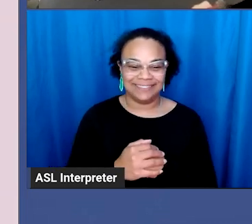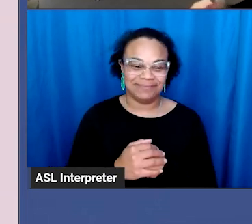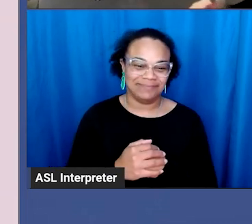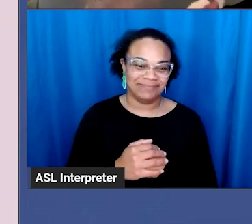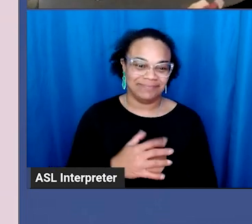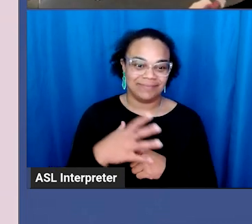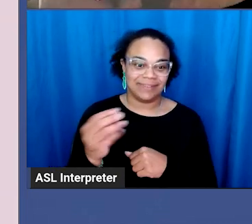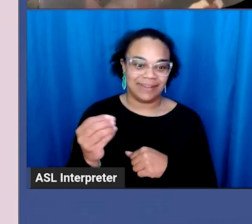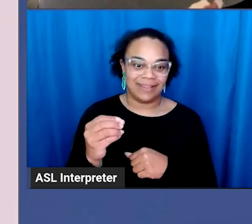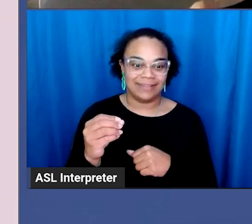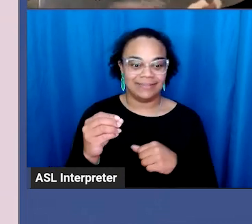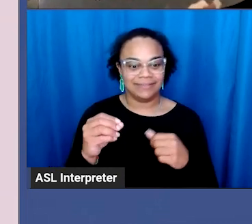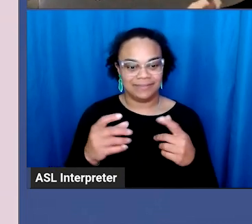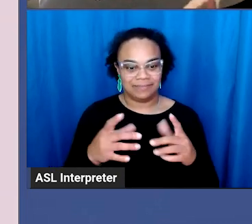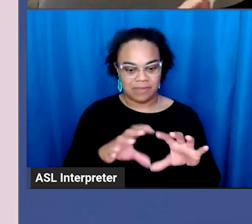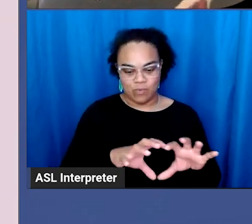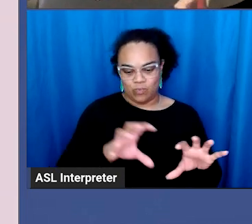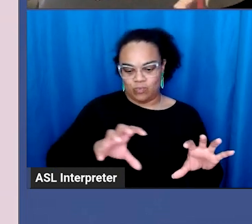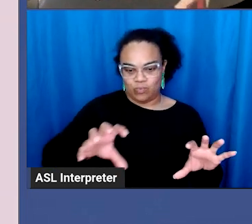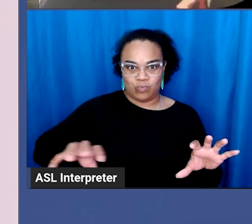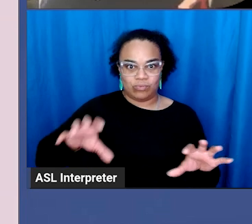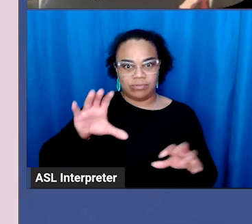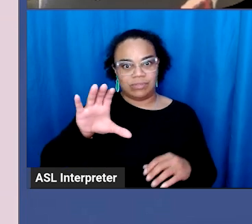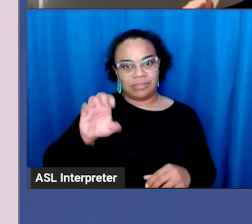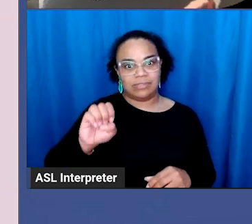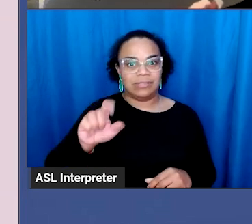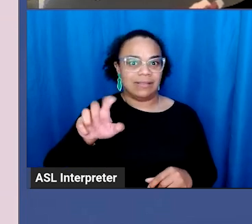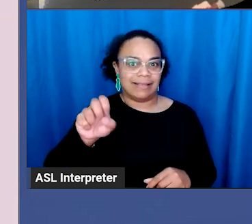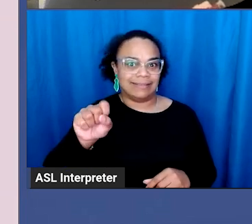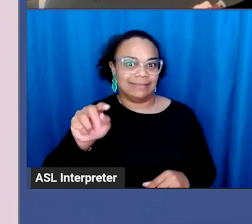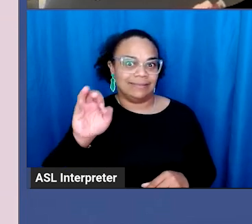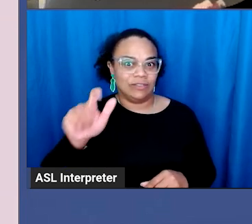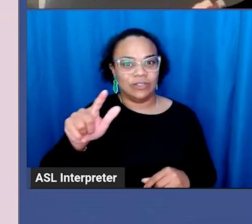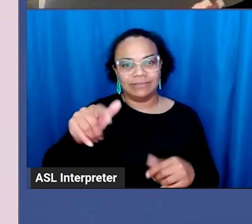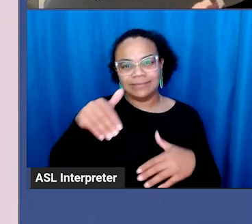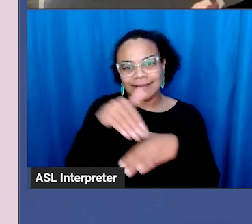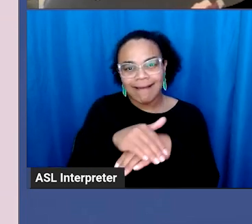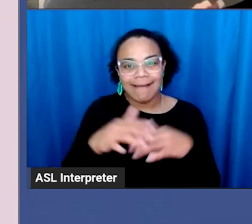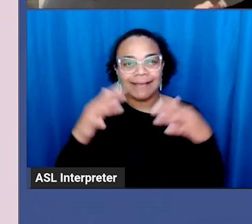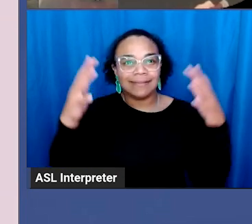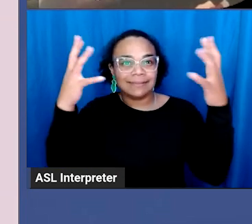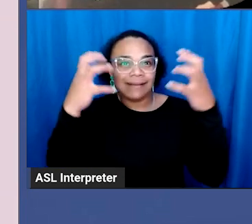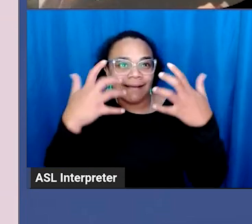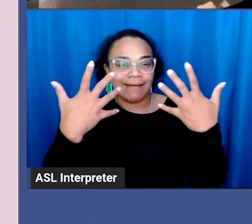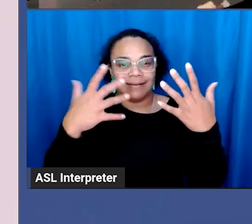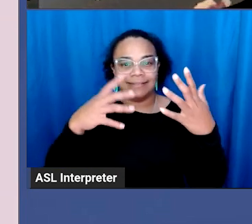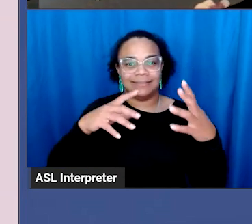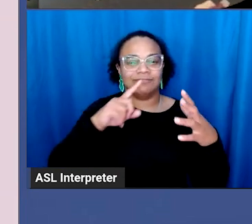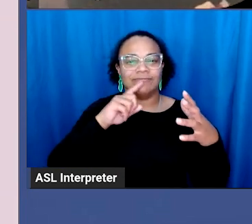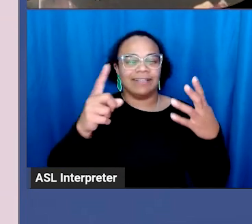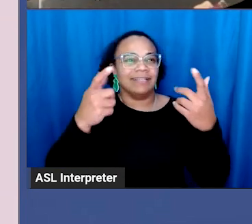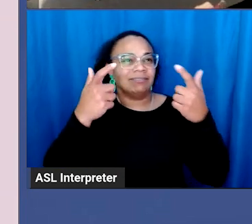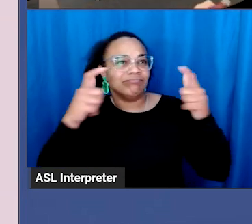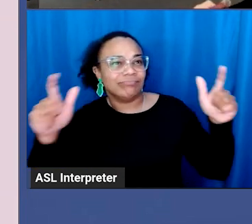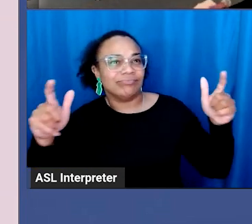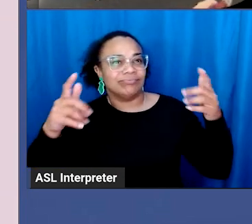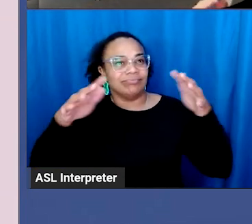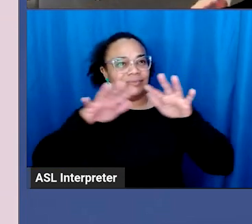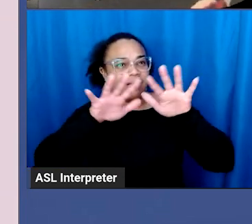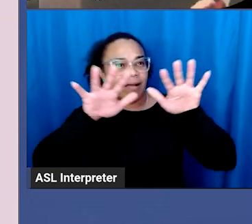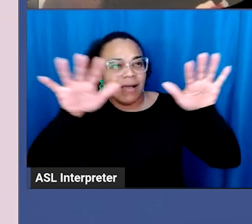And then the celestial part, I just love the night sky. Like, it's so endless and vast and deep